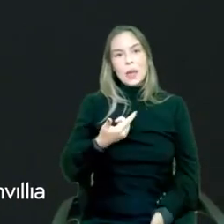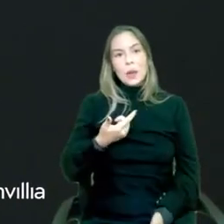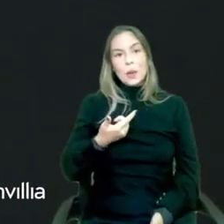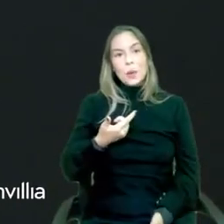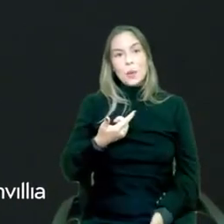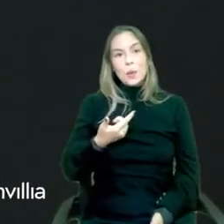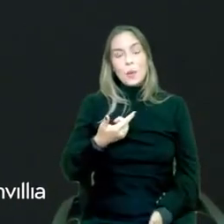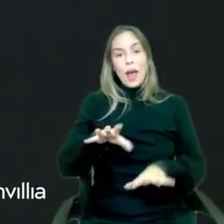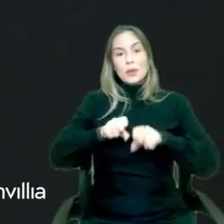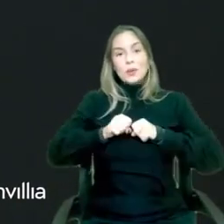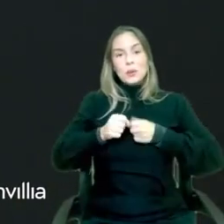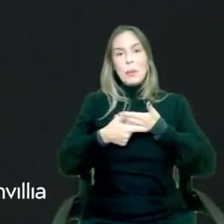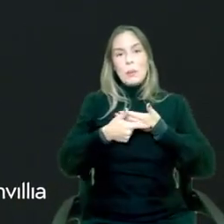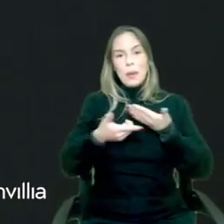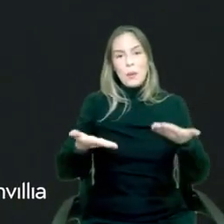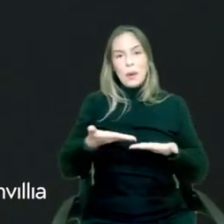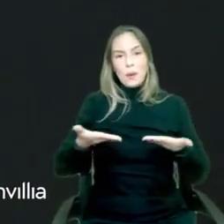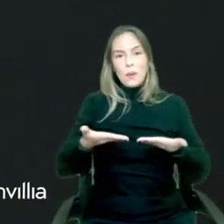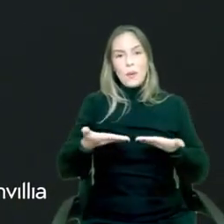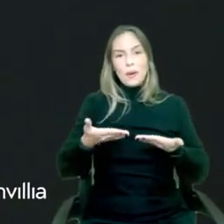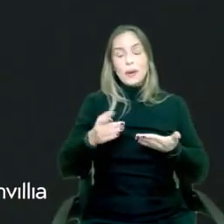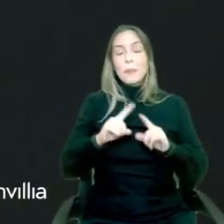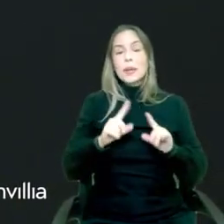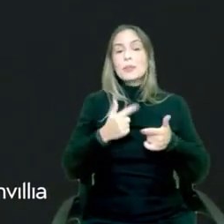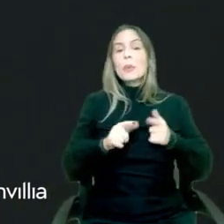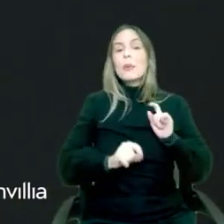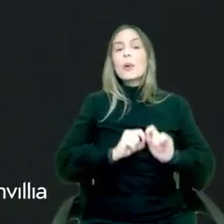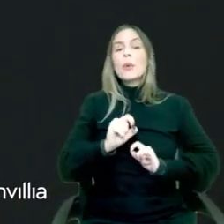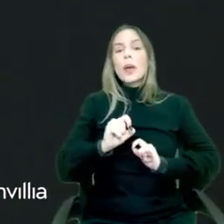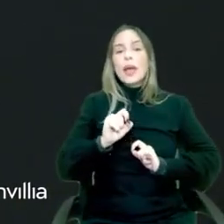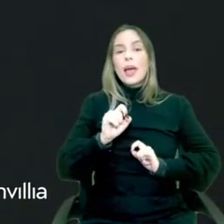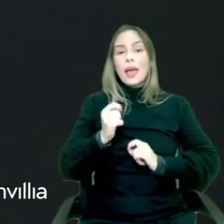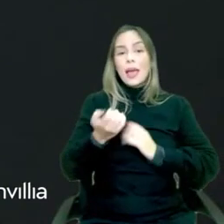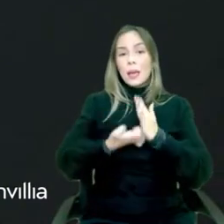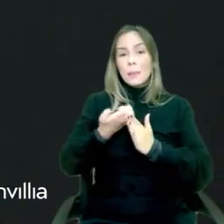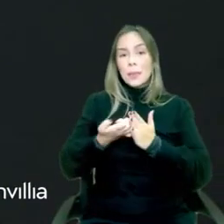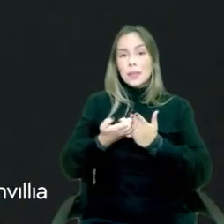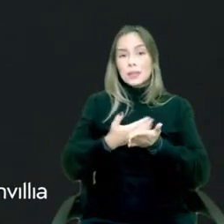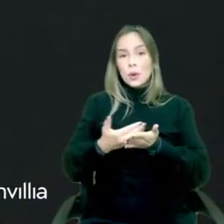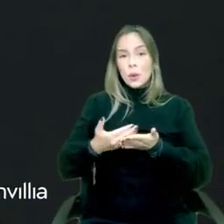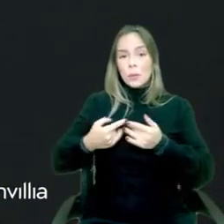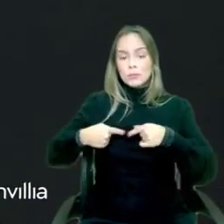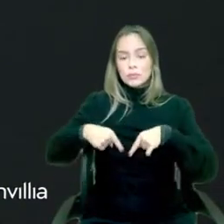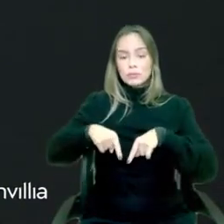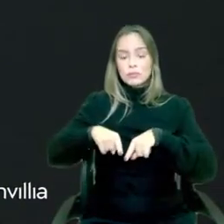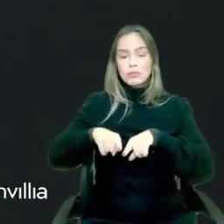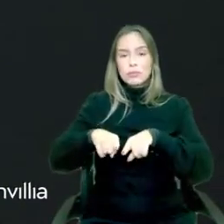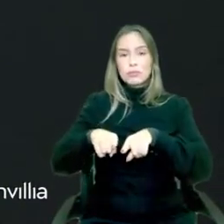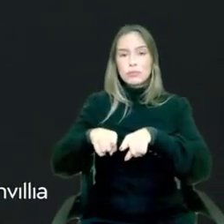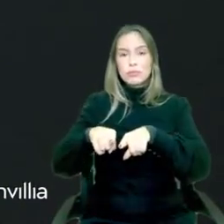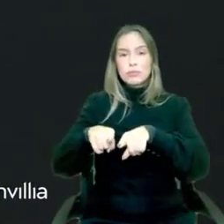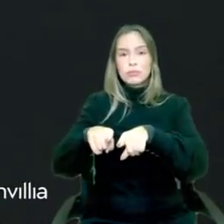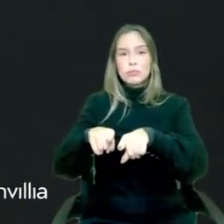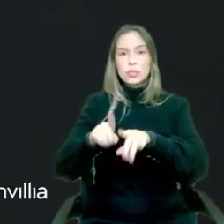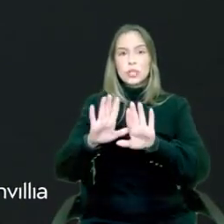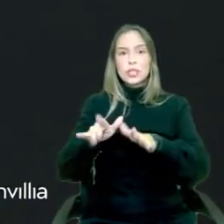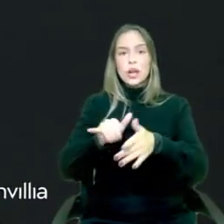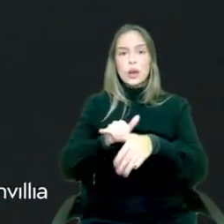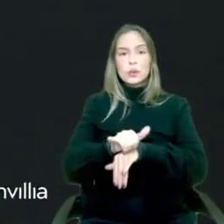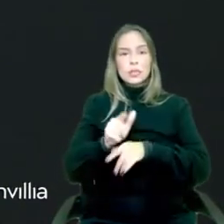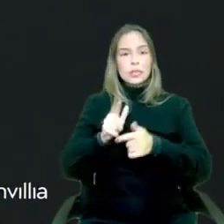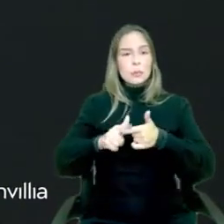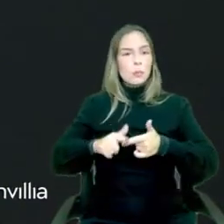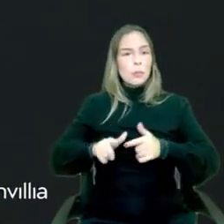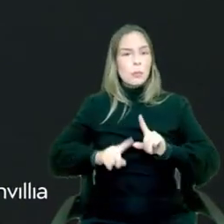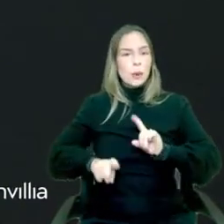the company start to go alone. And then we start to have problems, of course. So I believe